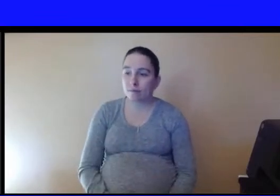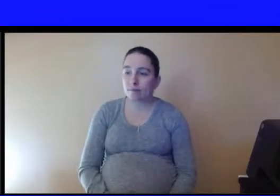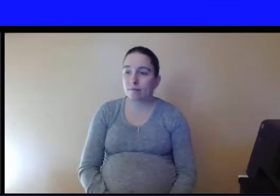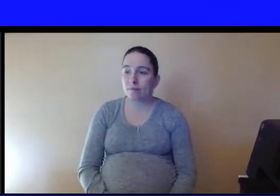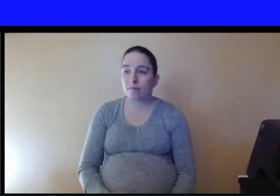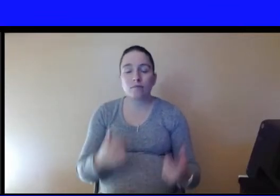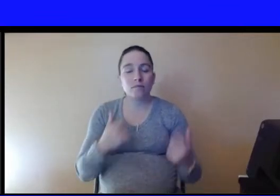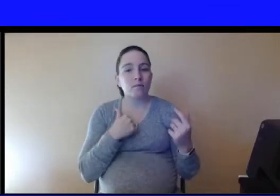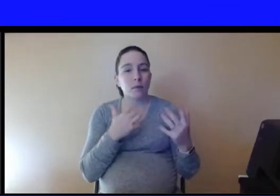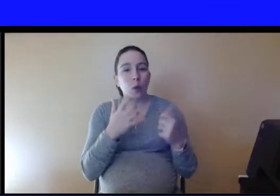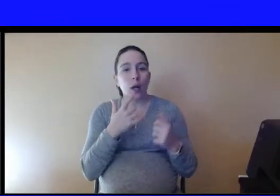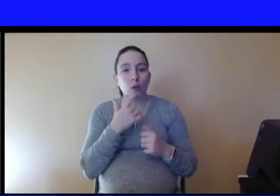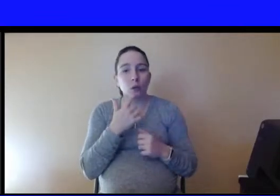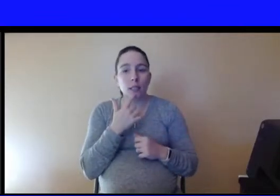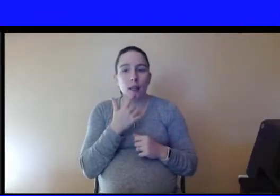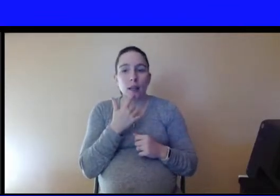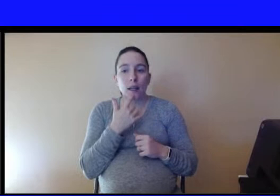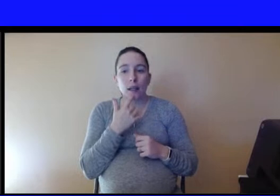I think that these